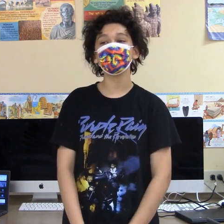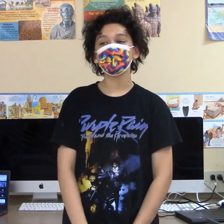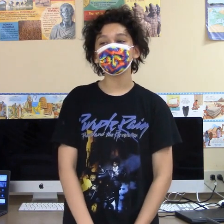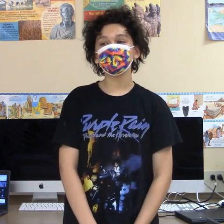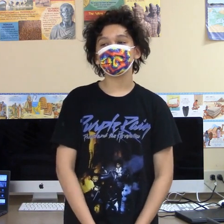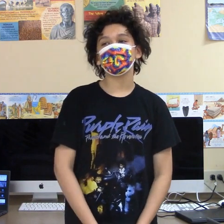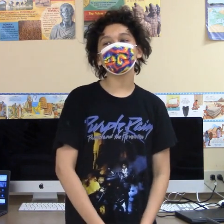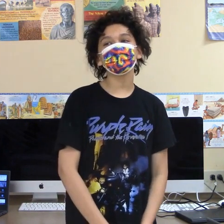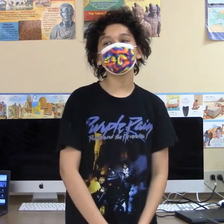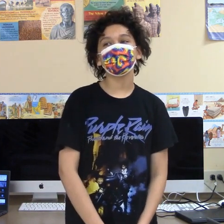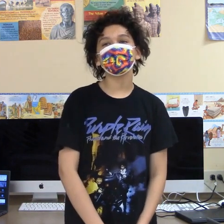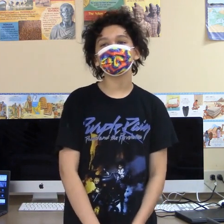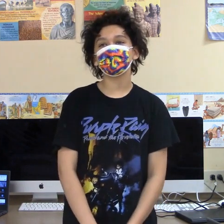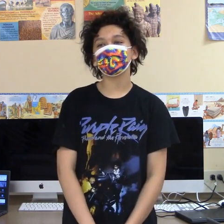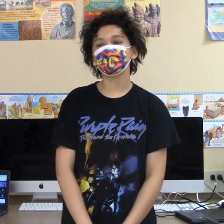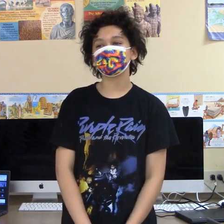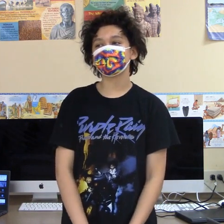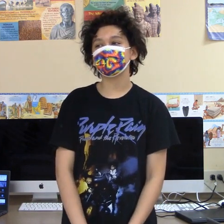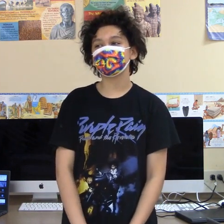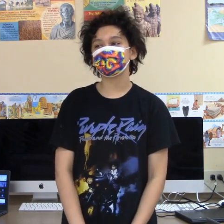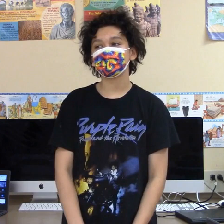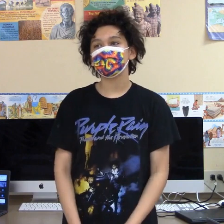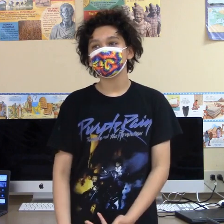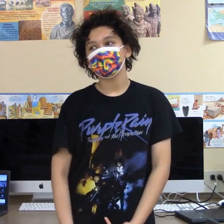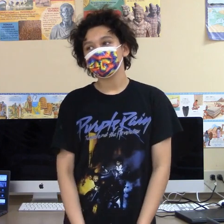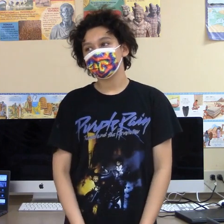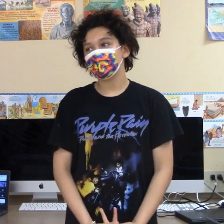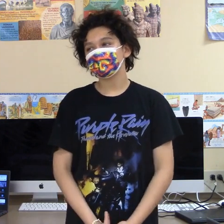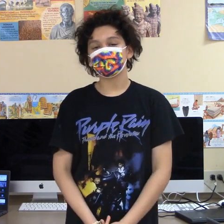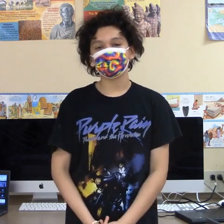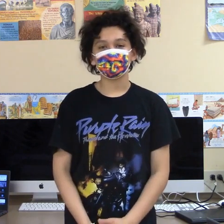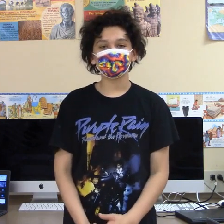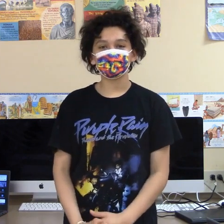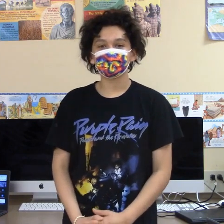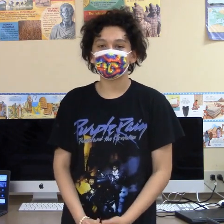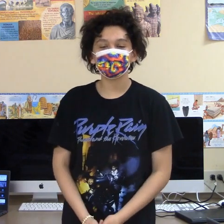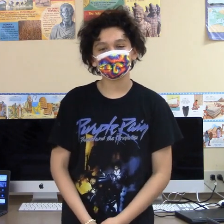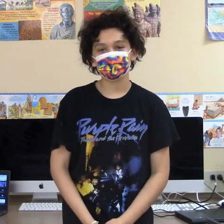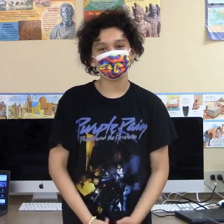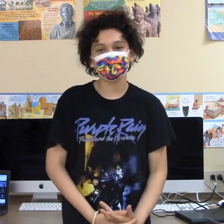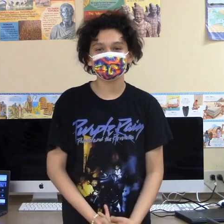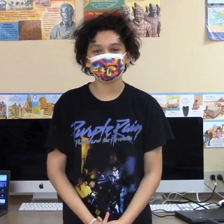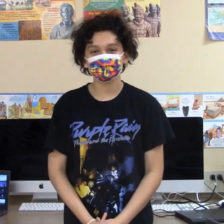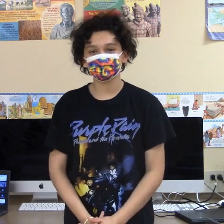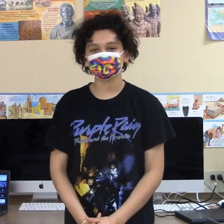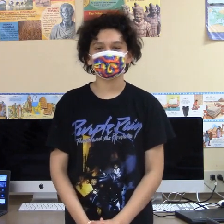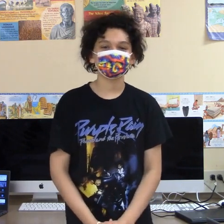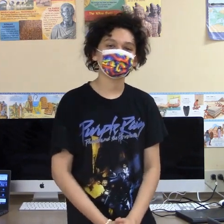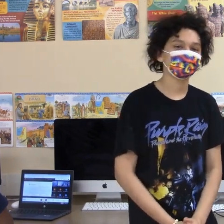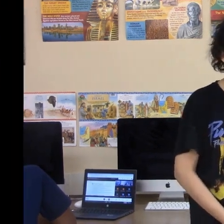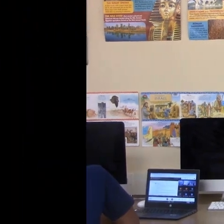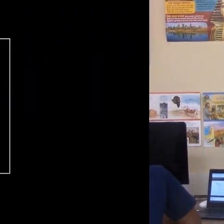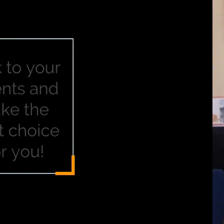opinion. So I don't want to get it because like I just don't feel comfortable, like I don't trust it. So.